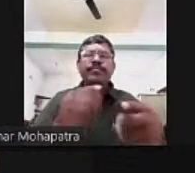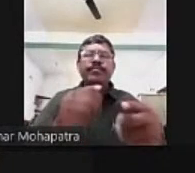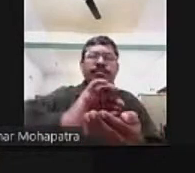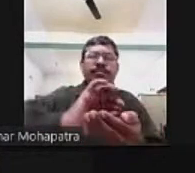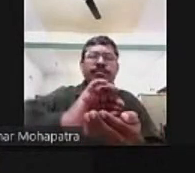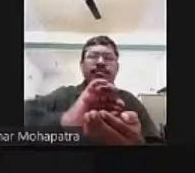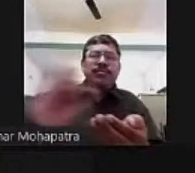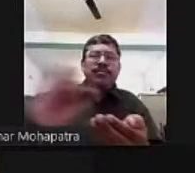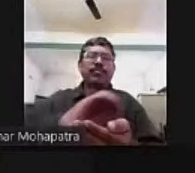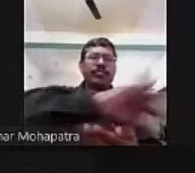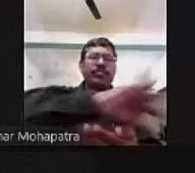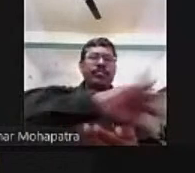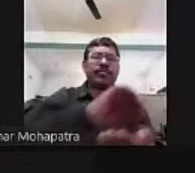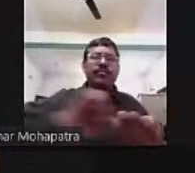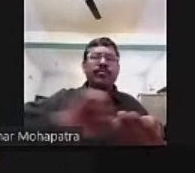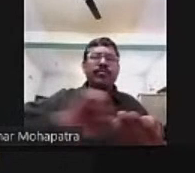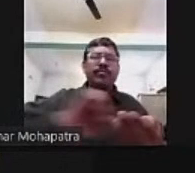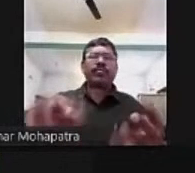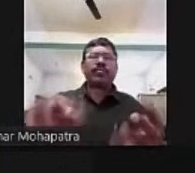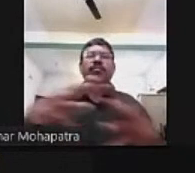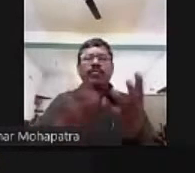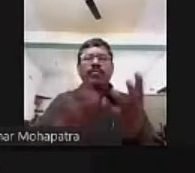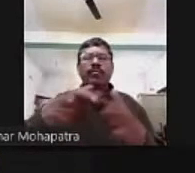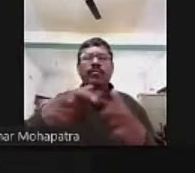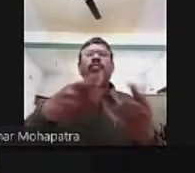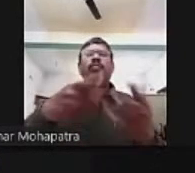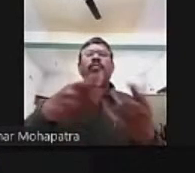providing wash services,